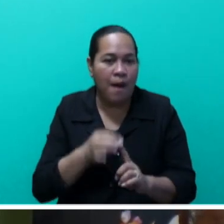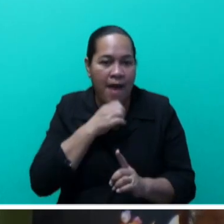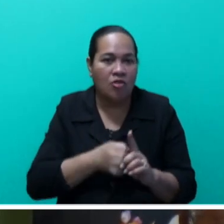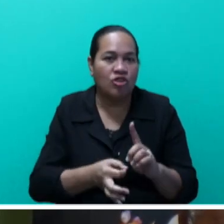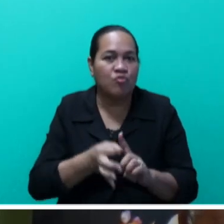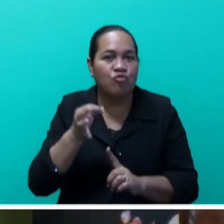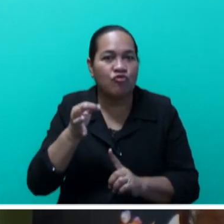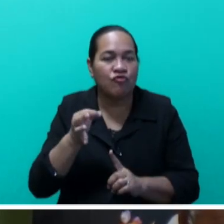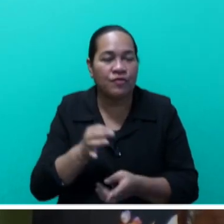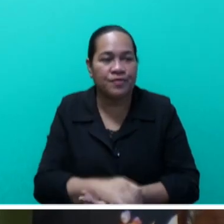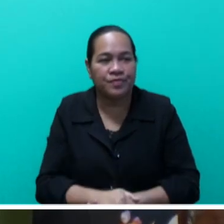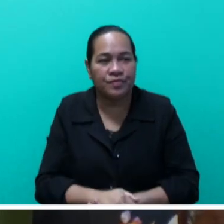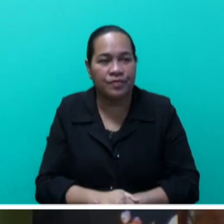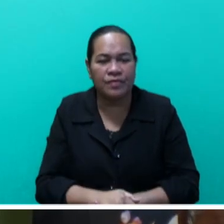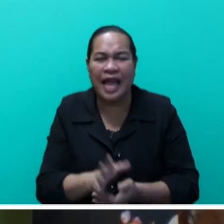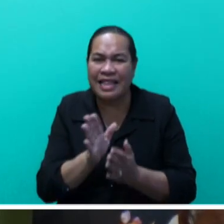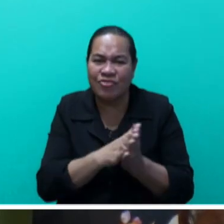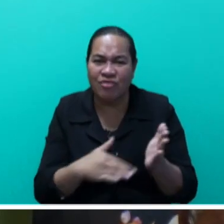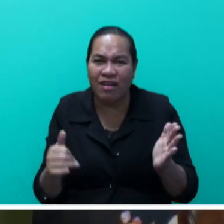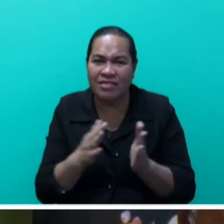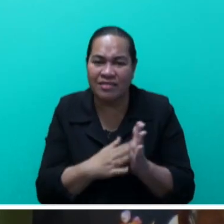improve his